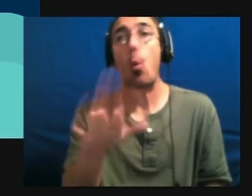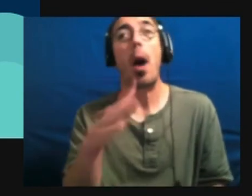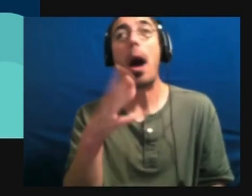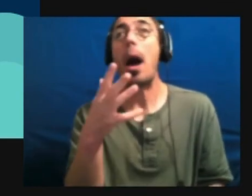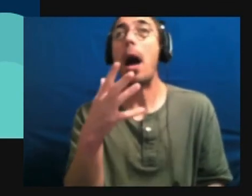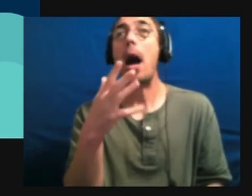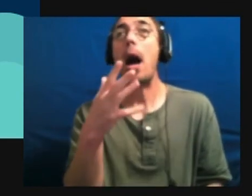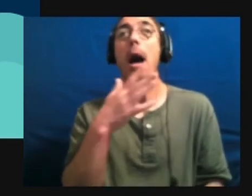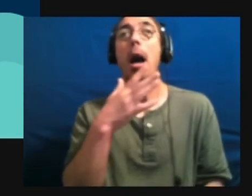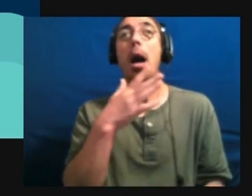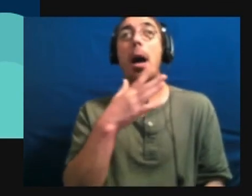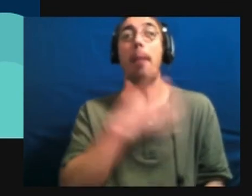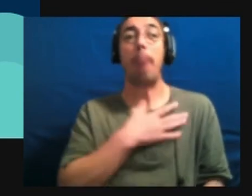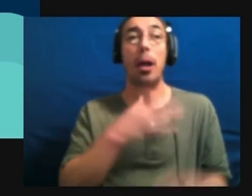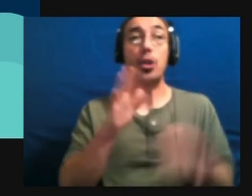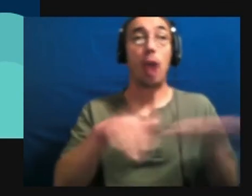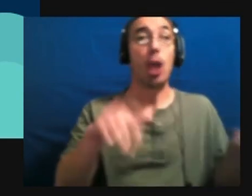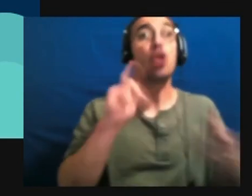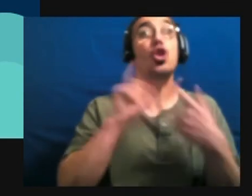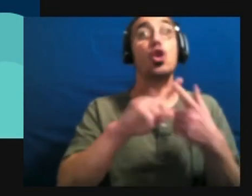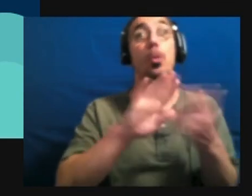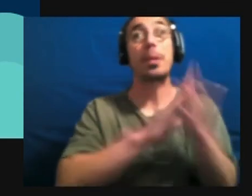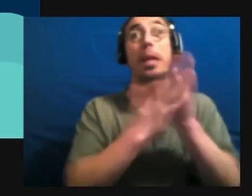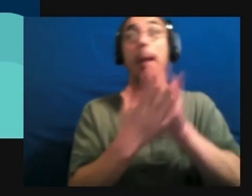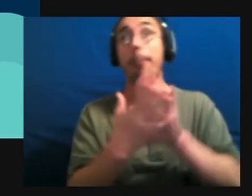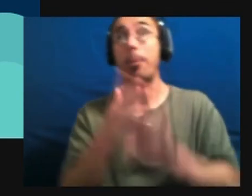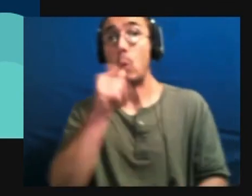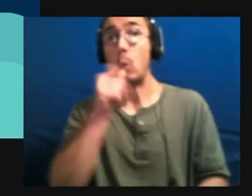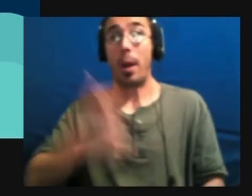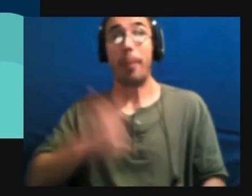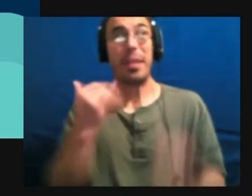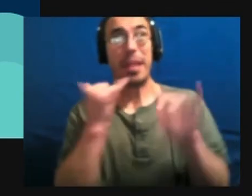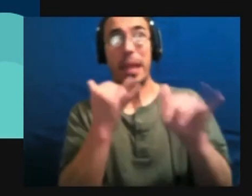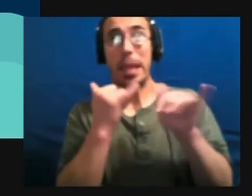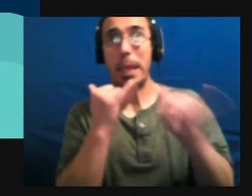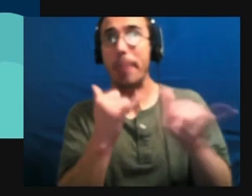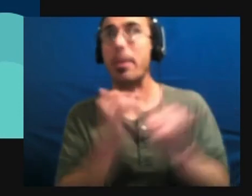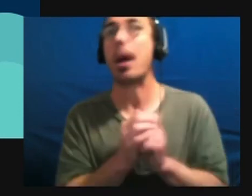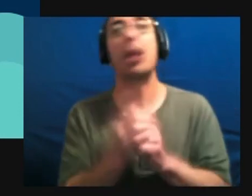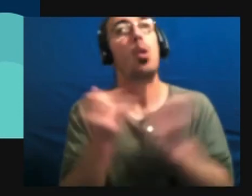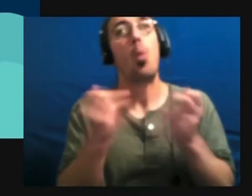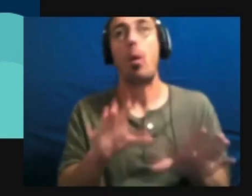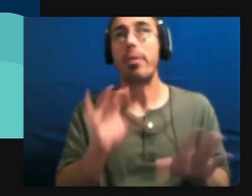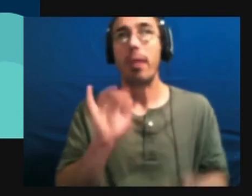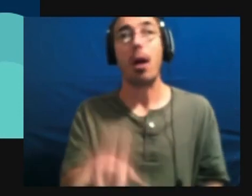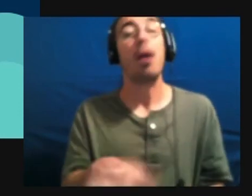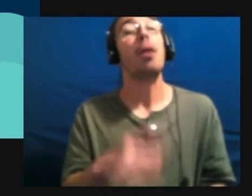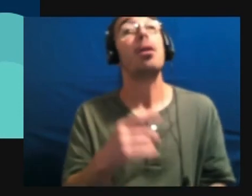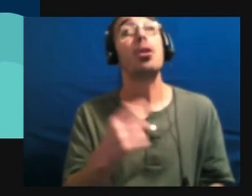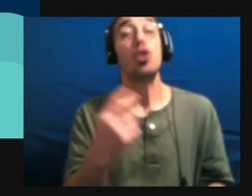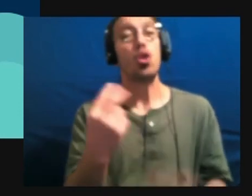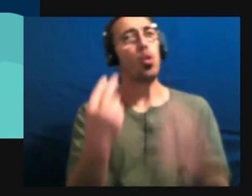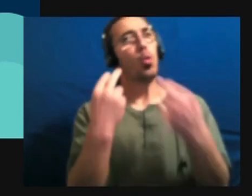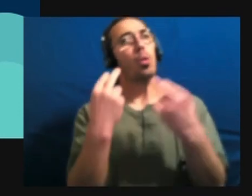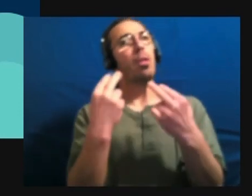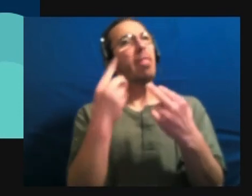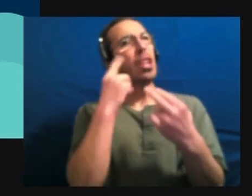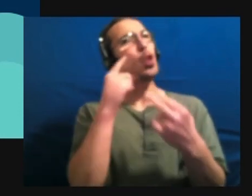future. So I raise my child to not be this. You might look at me and think, well, you have a